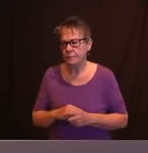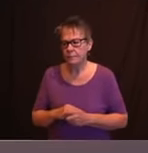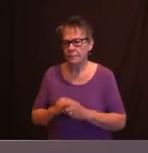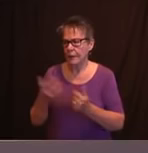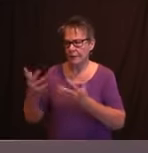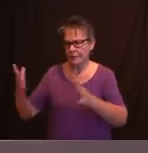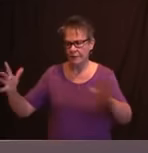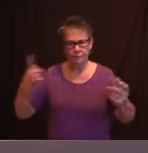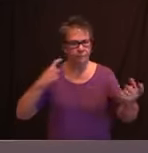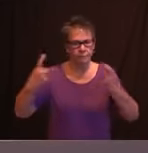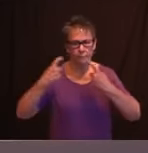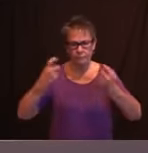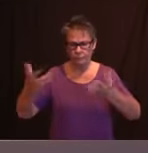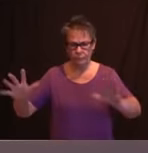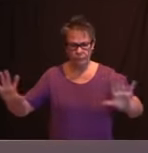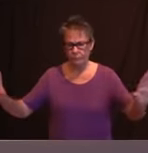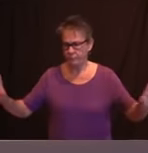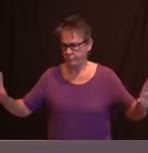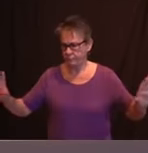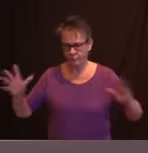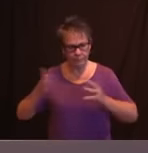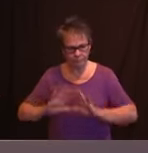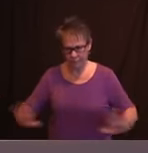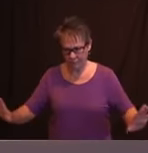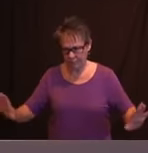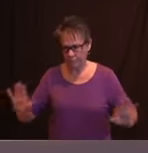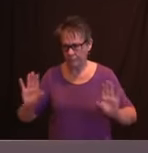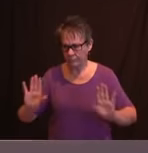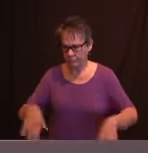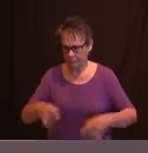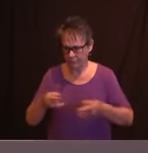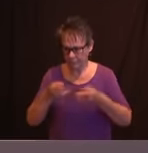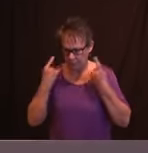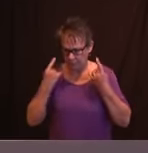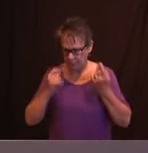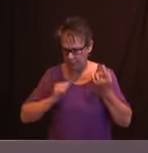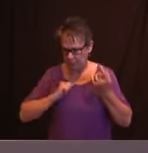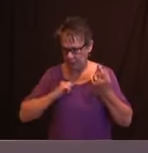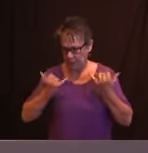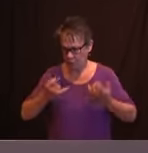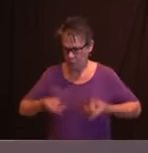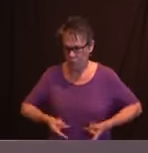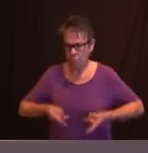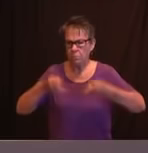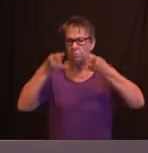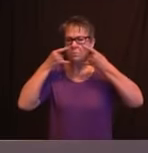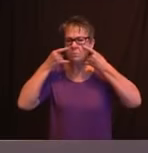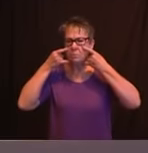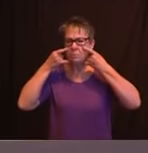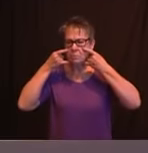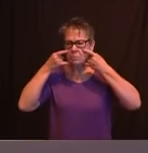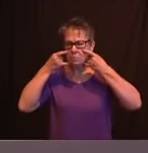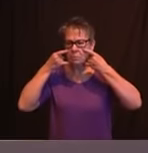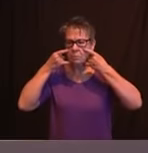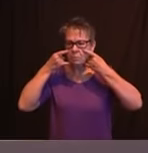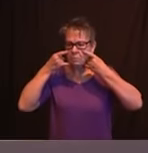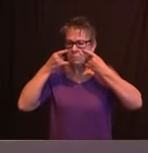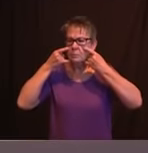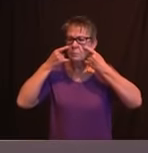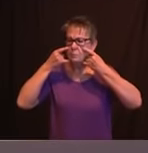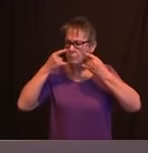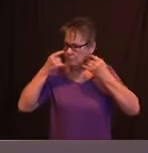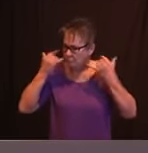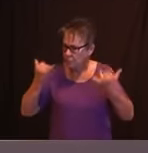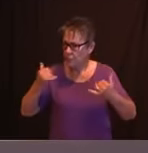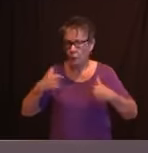huge, as Millie said, a huge jumping off point. It's up to us now to execute collectively on how we take